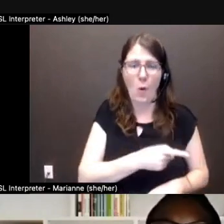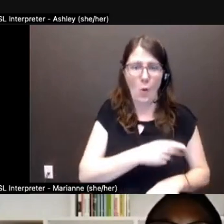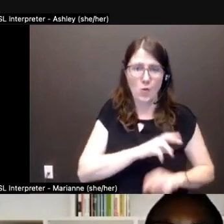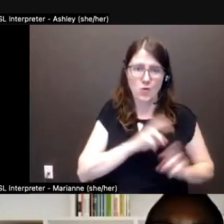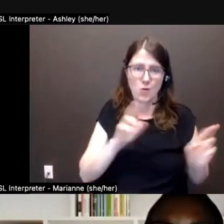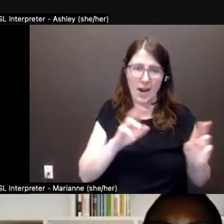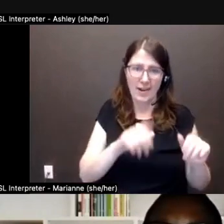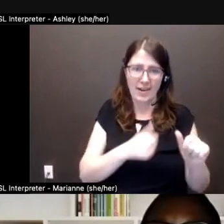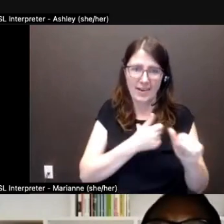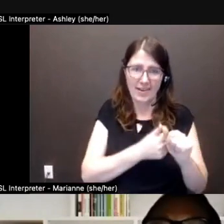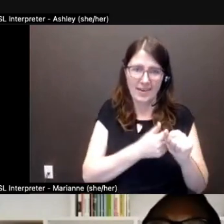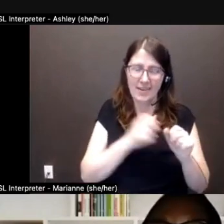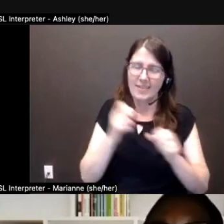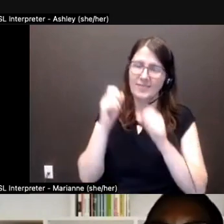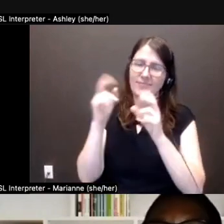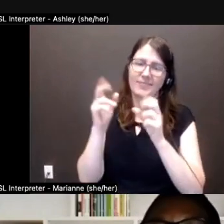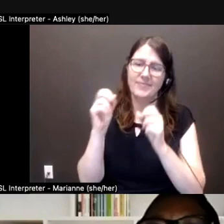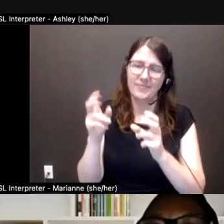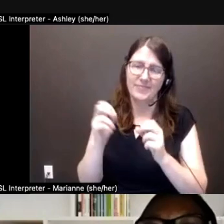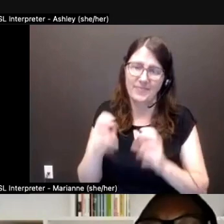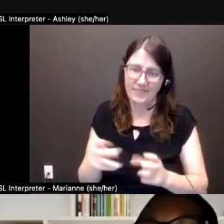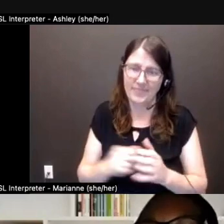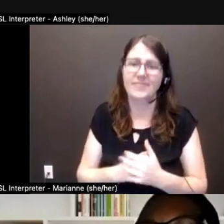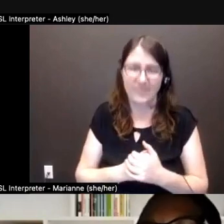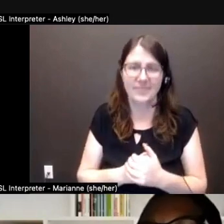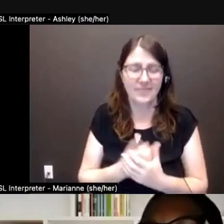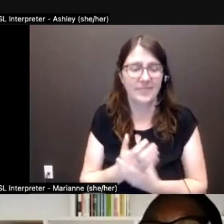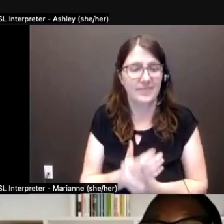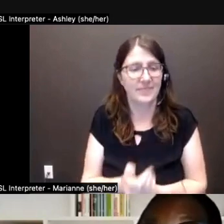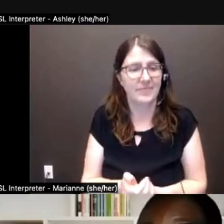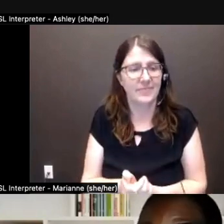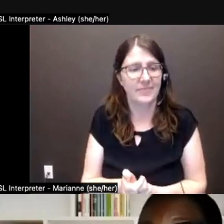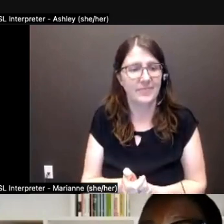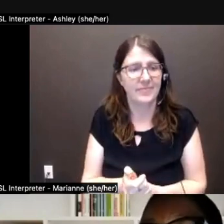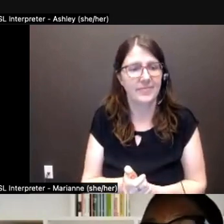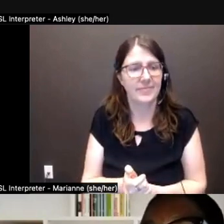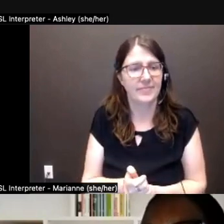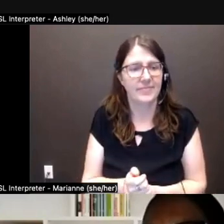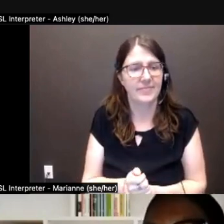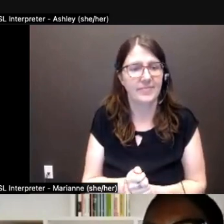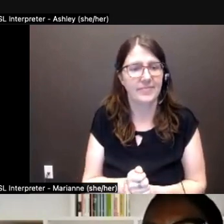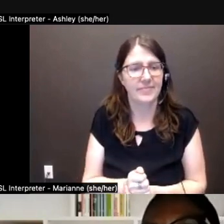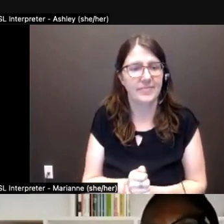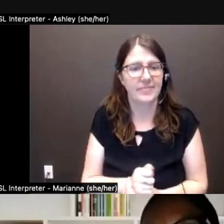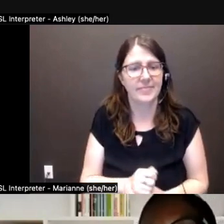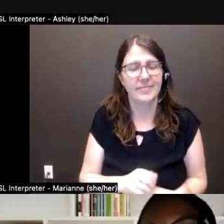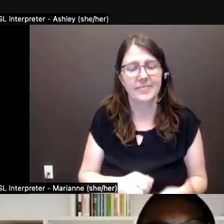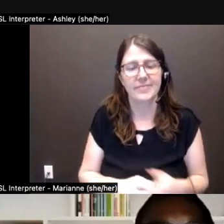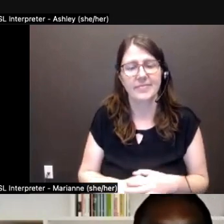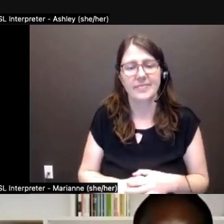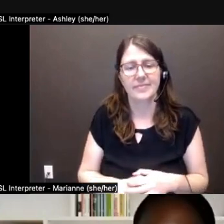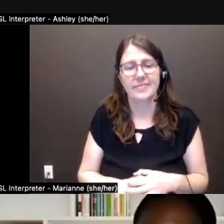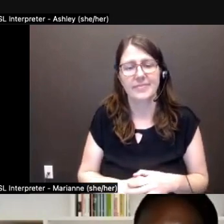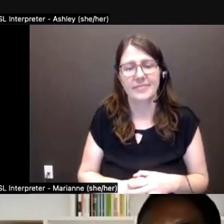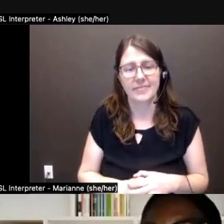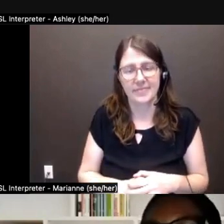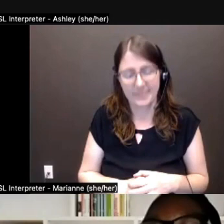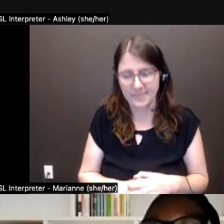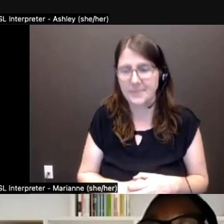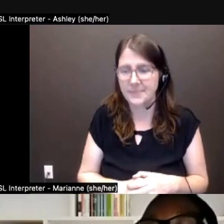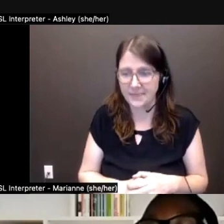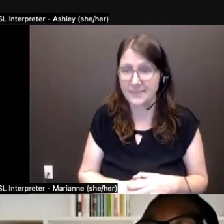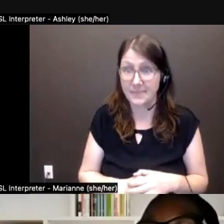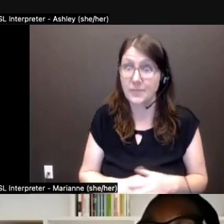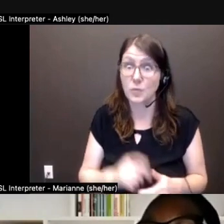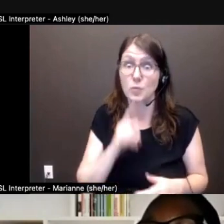so that I can post. Also, I had decided at the outset, of course, because of fear,